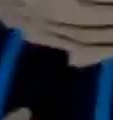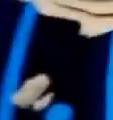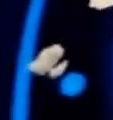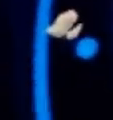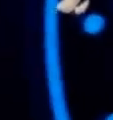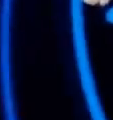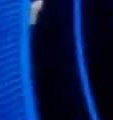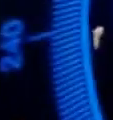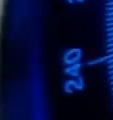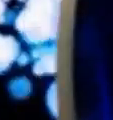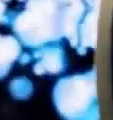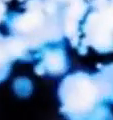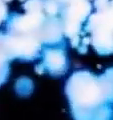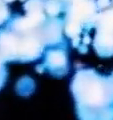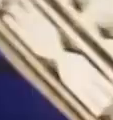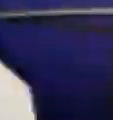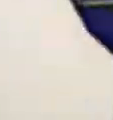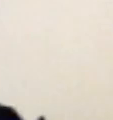nandom.